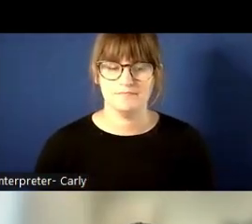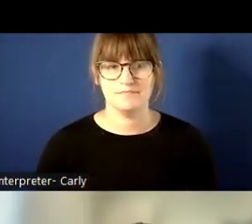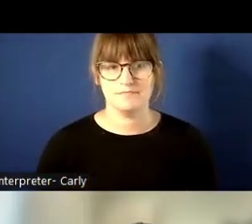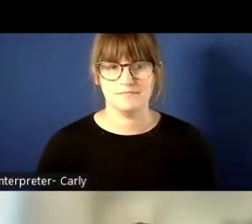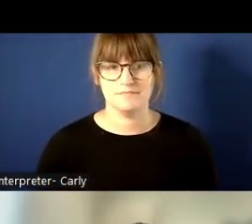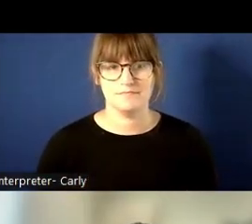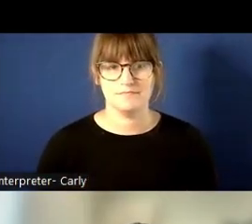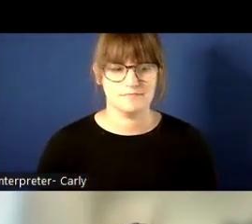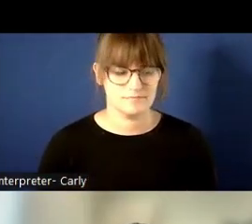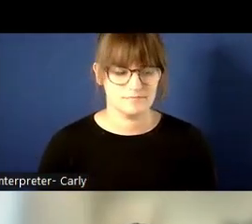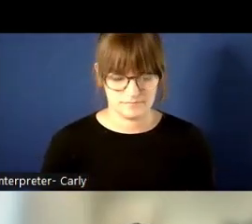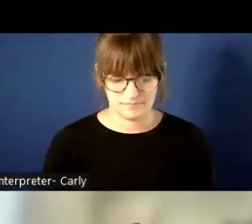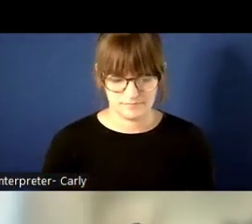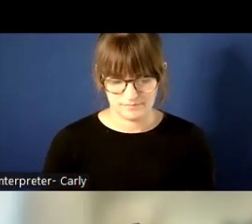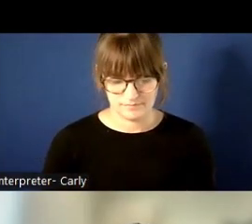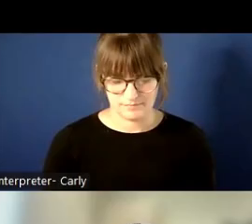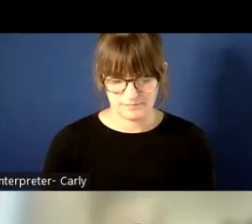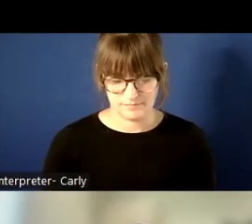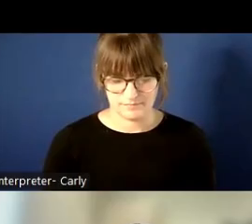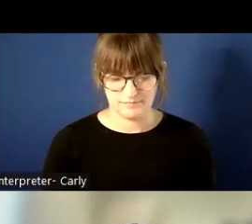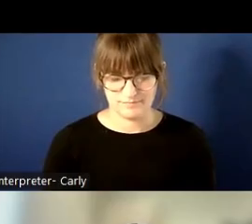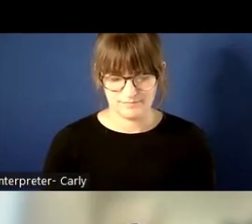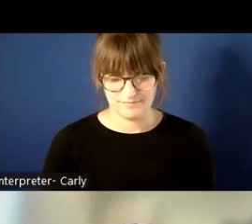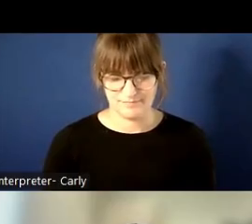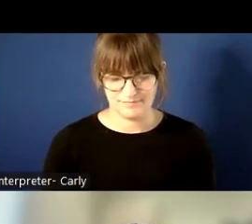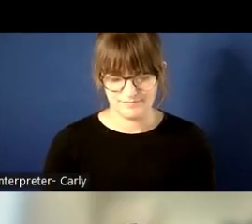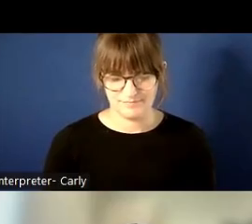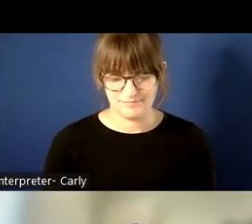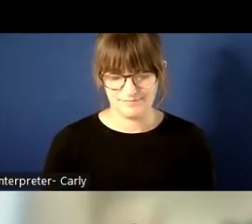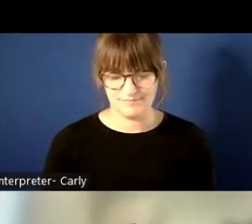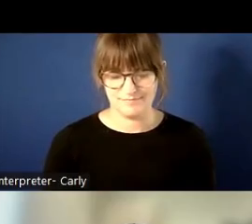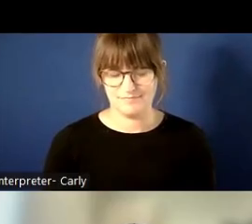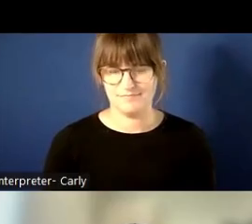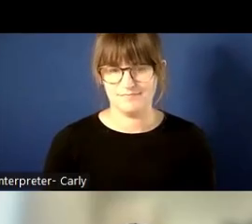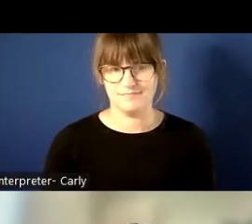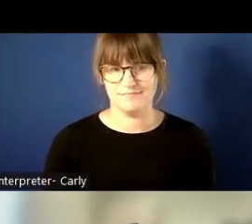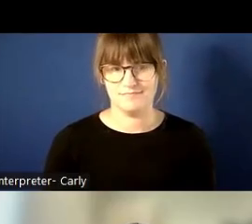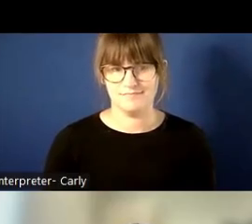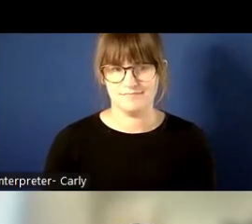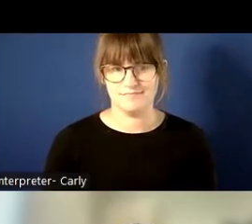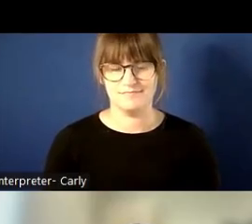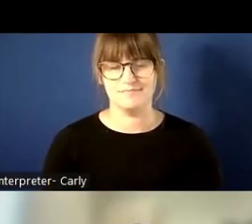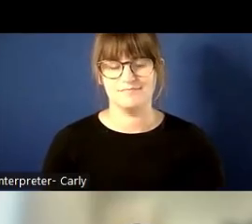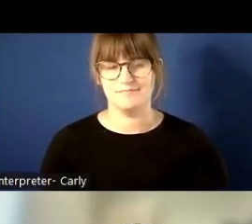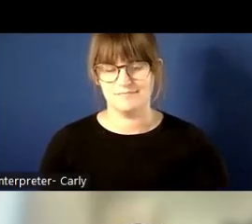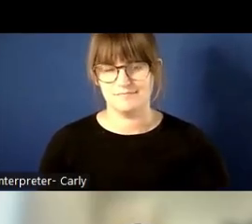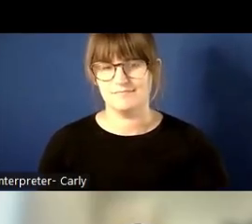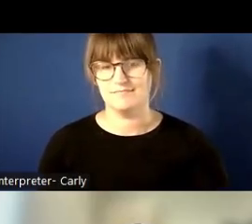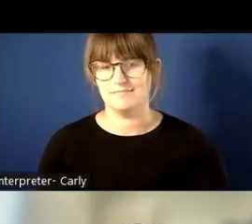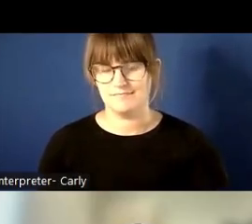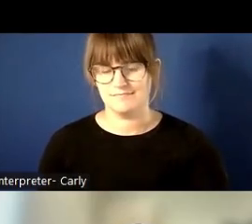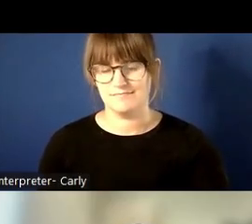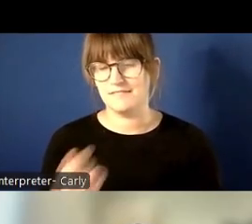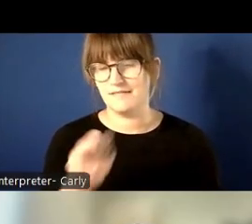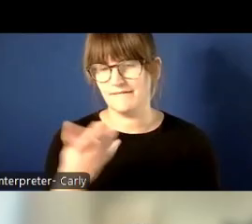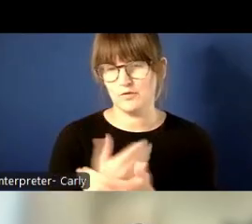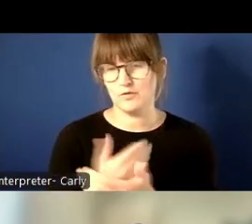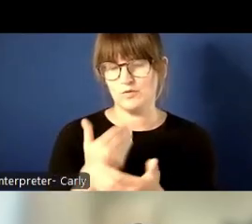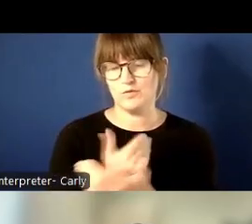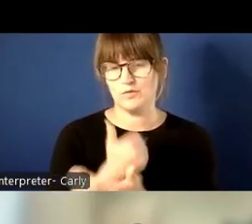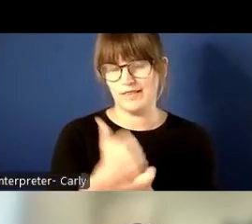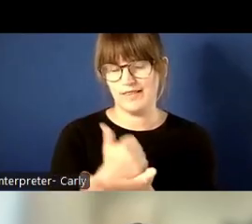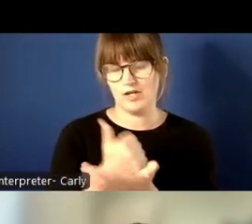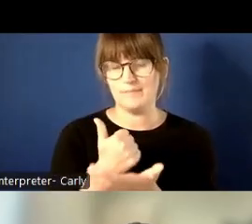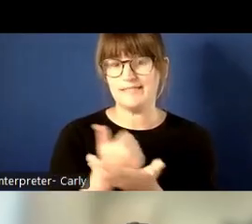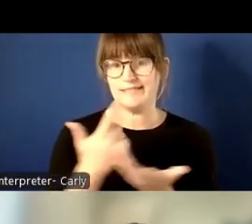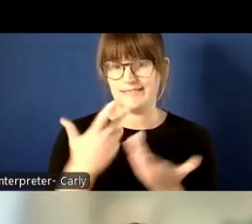So I was told also to kind of cover if there's any exciting new therapies that are used for skin cancer. There's a few newer therapies that are systemic